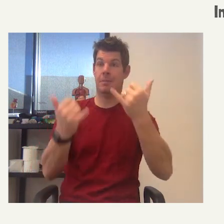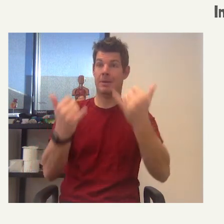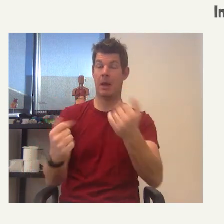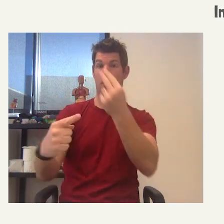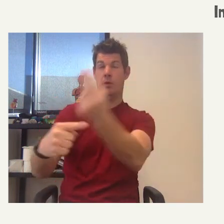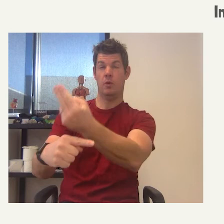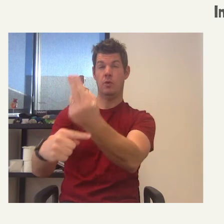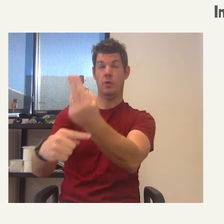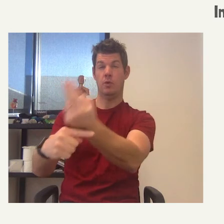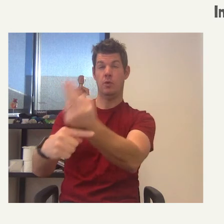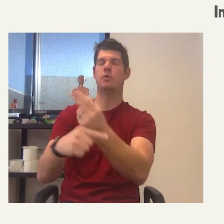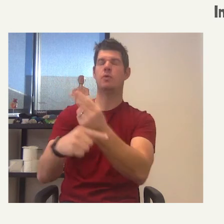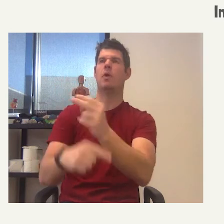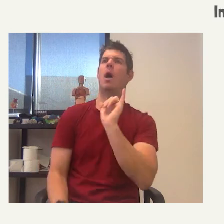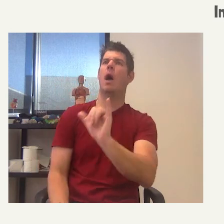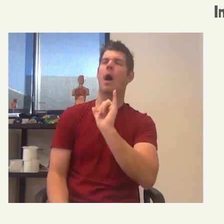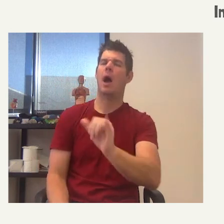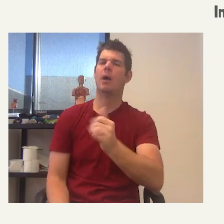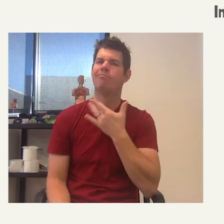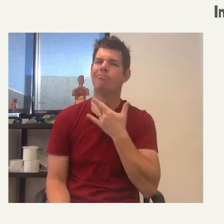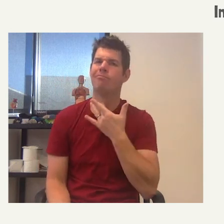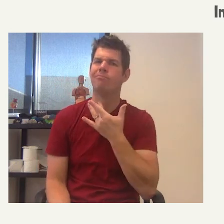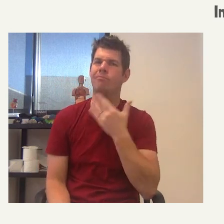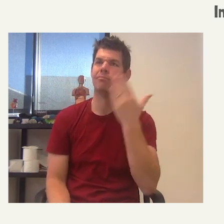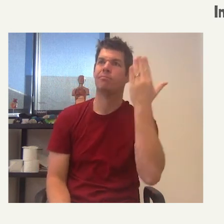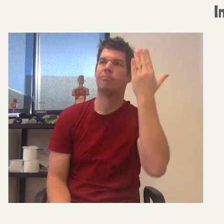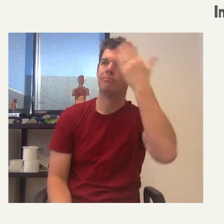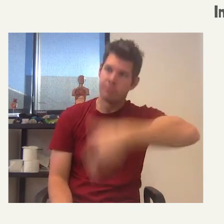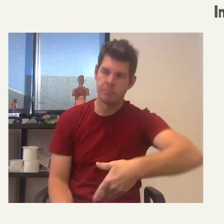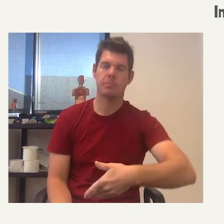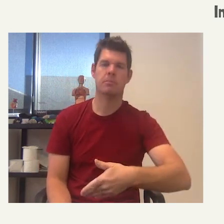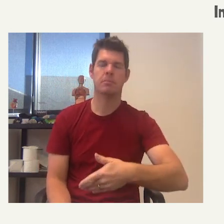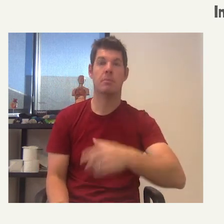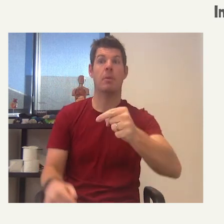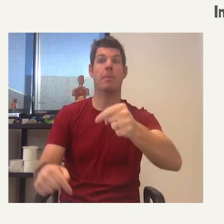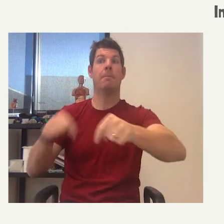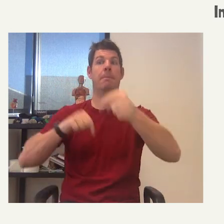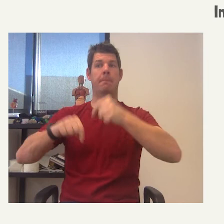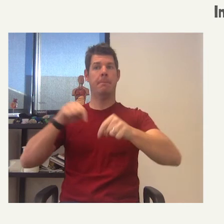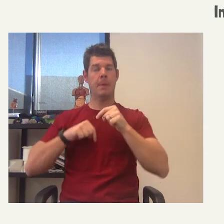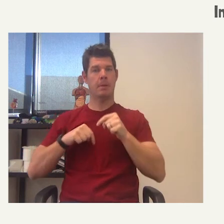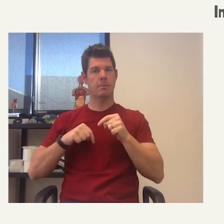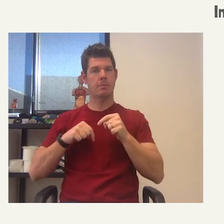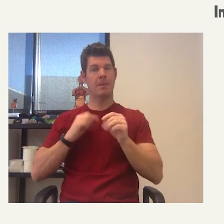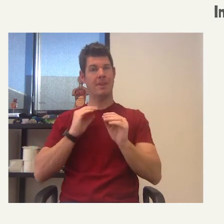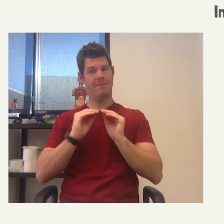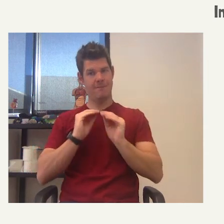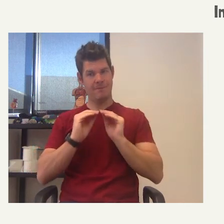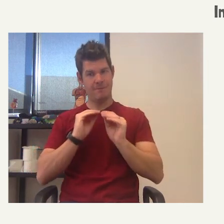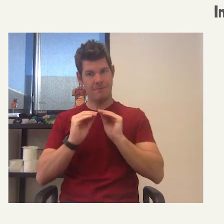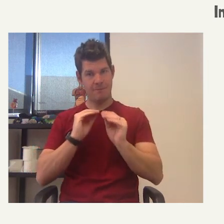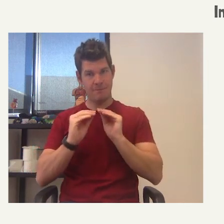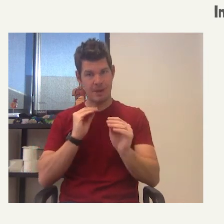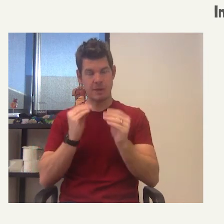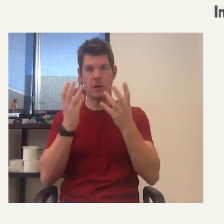it, one thing that we want to always be doing is anything that we're trying to design, we want to be using